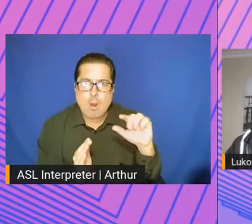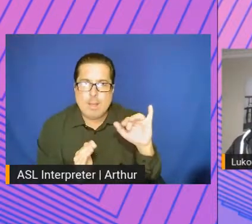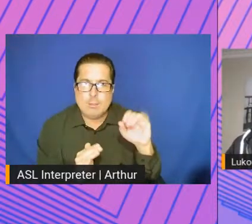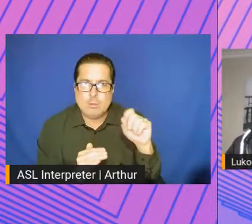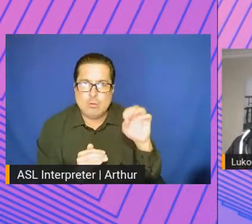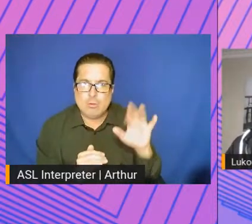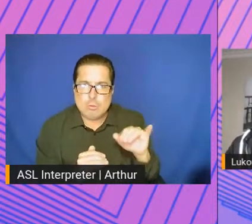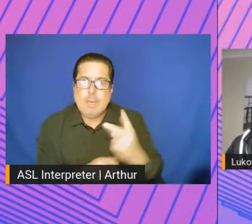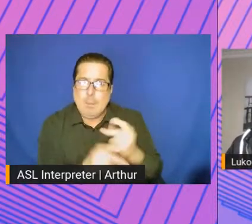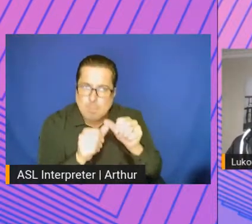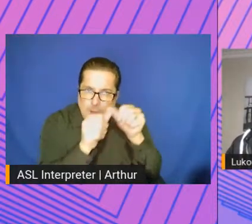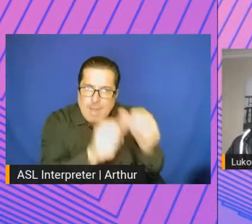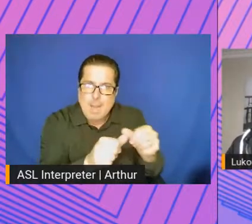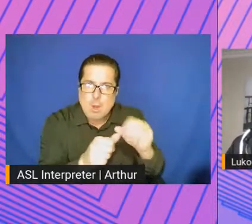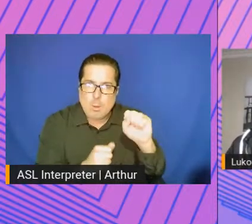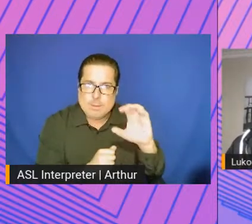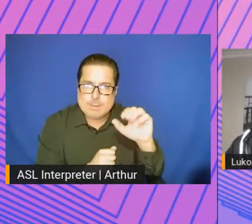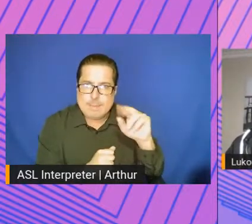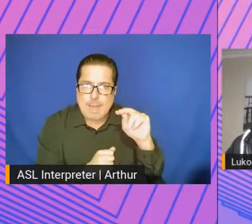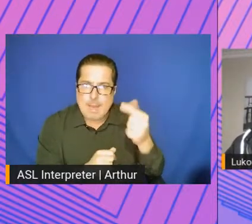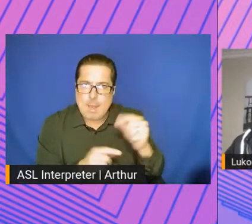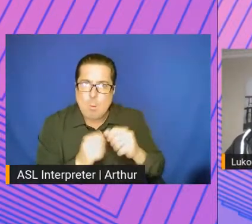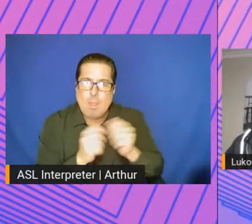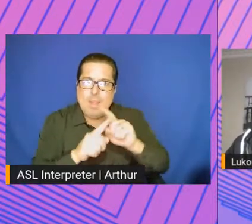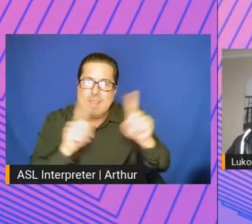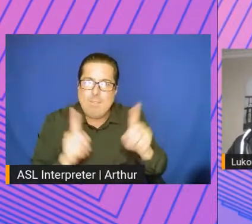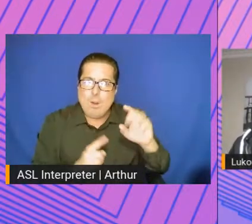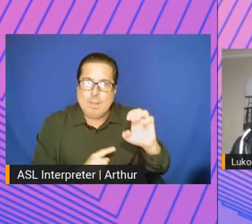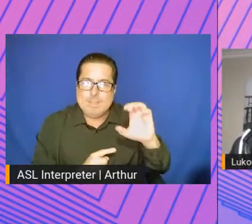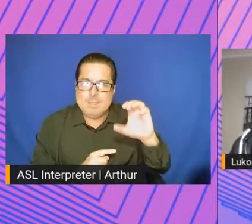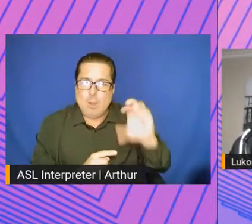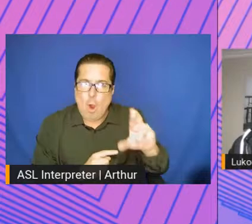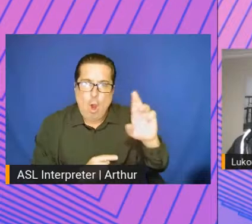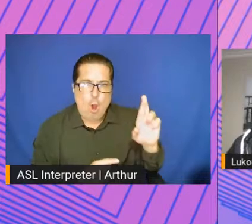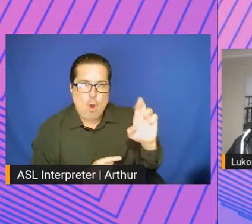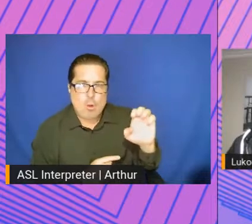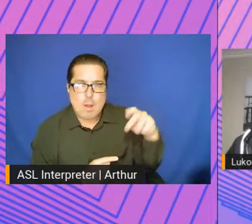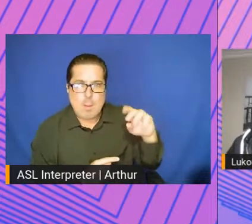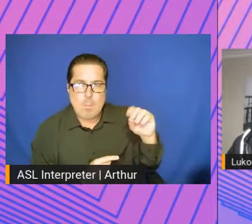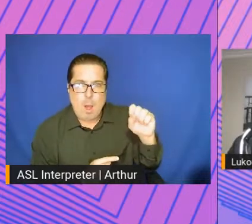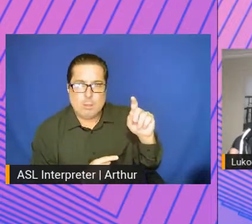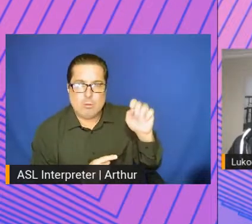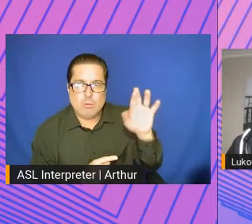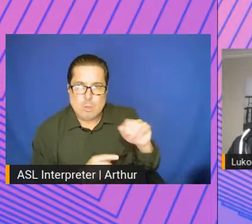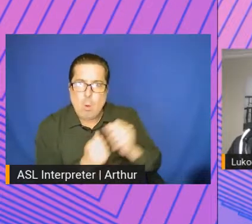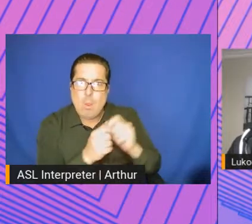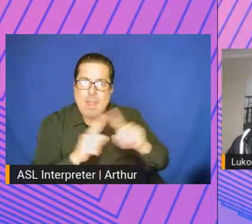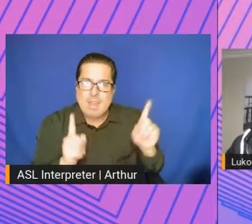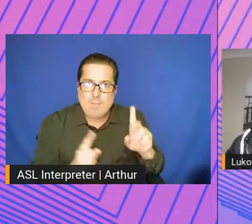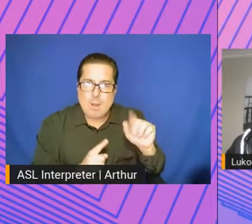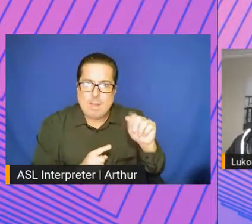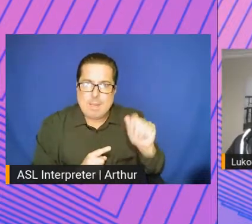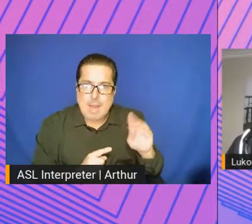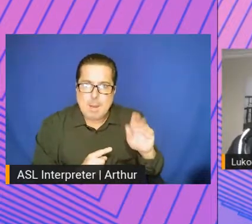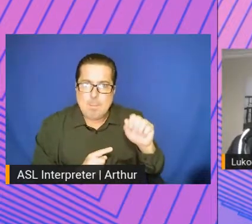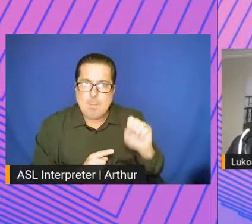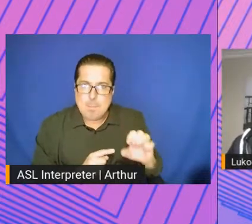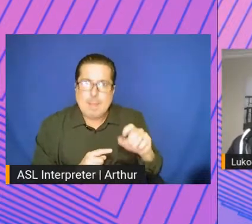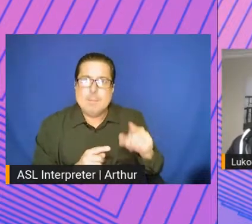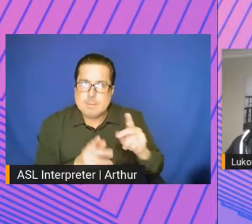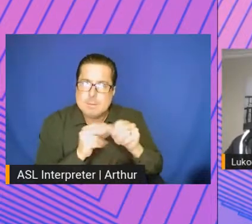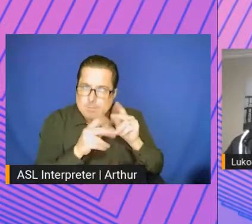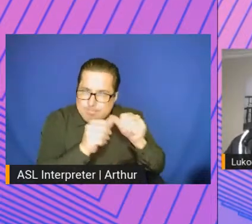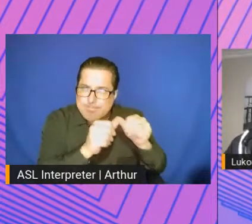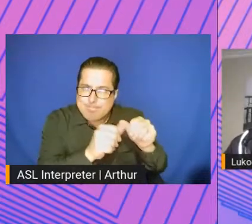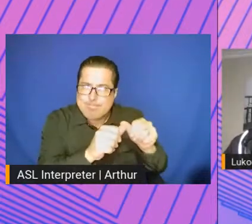continuous scanning taking place over there for the different ECR repositories based on the database changes, and you can run those scans regularly.